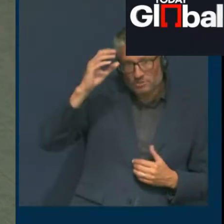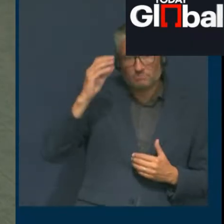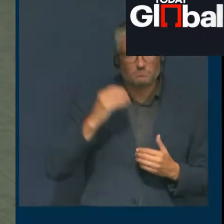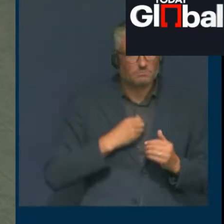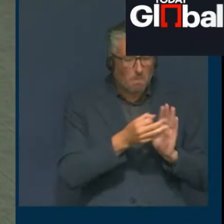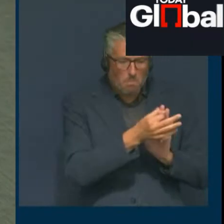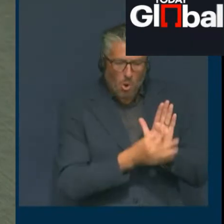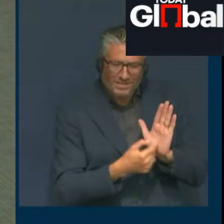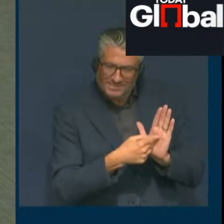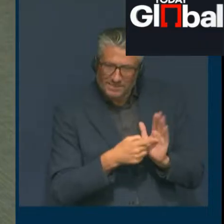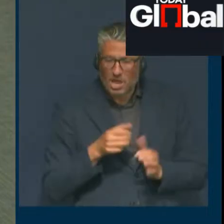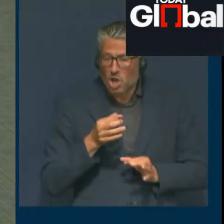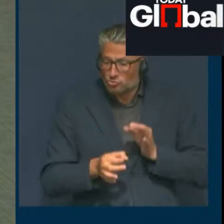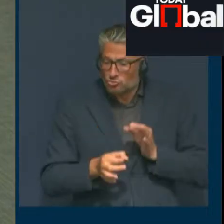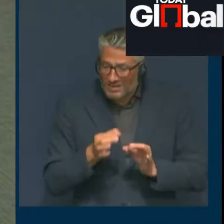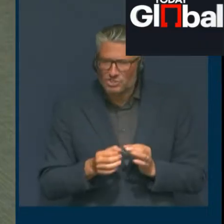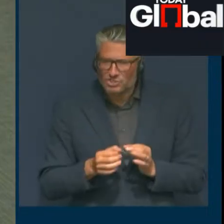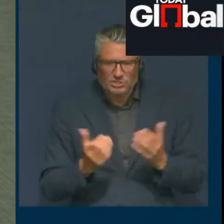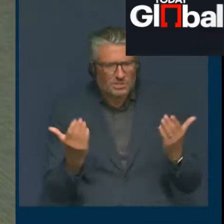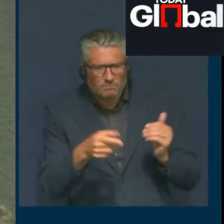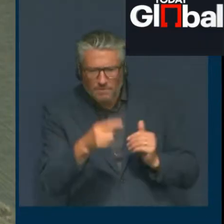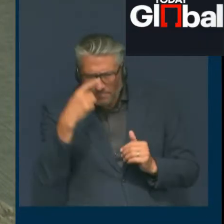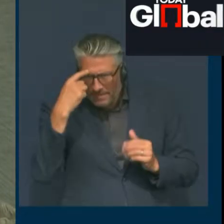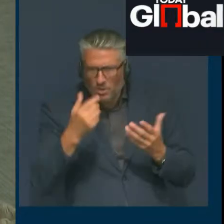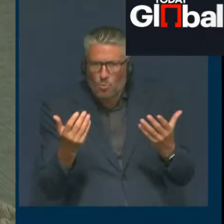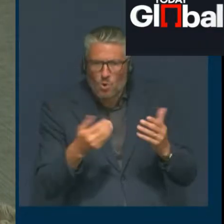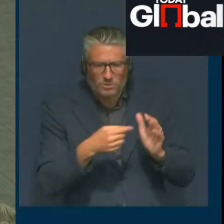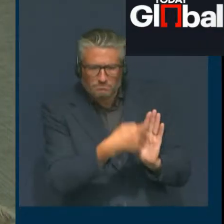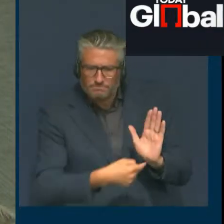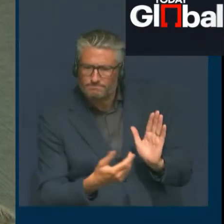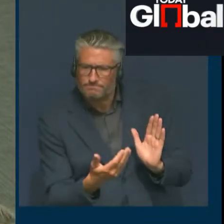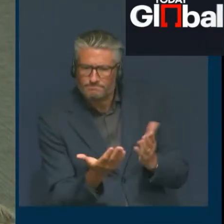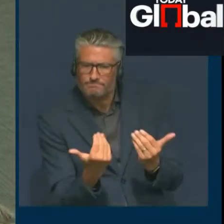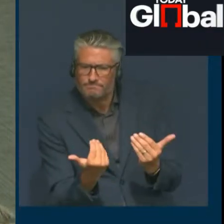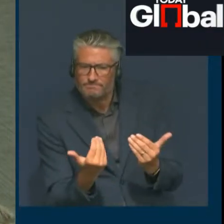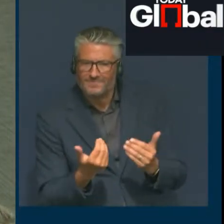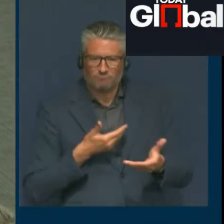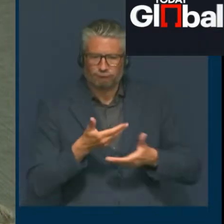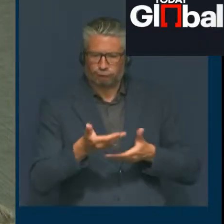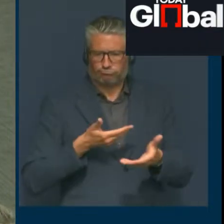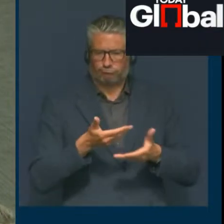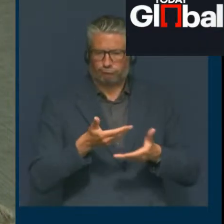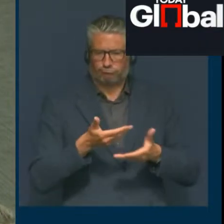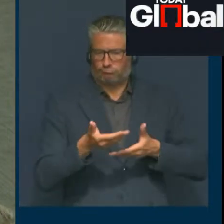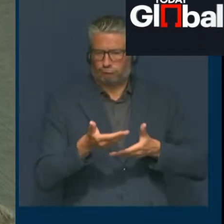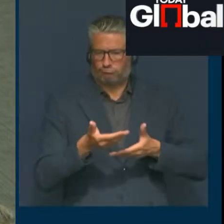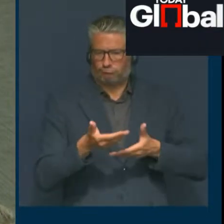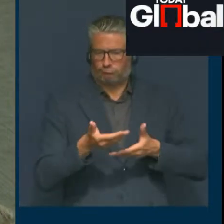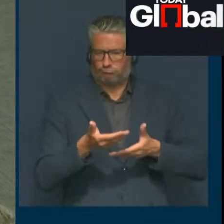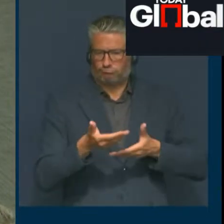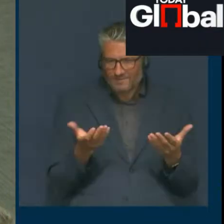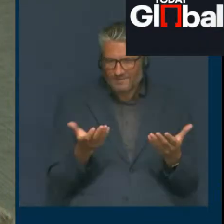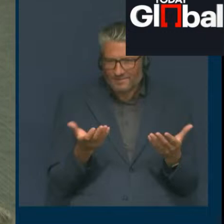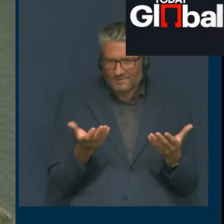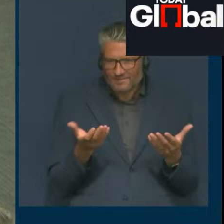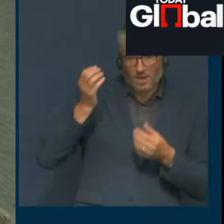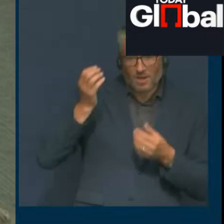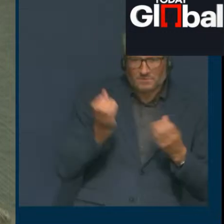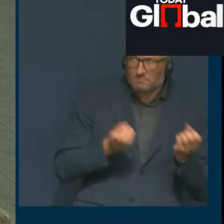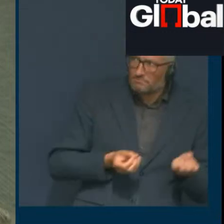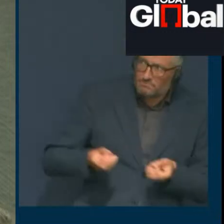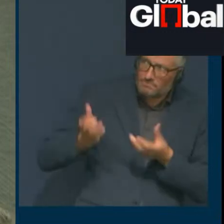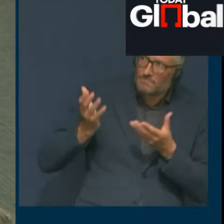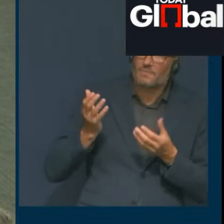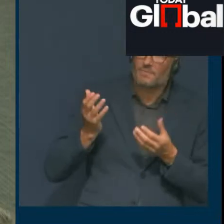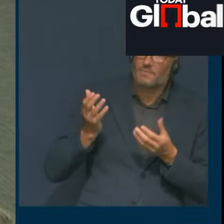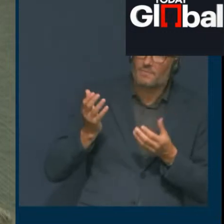that are related to them, which enhances this strategy when these remarks are